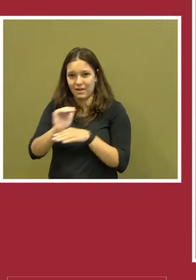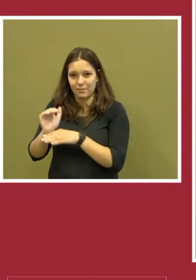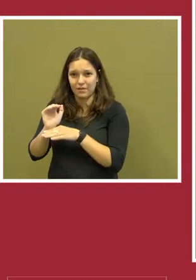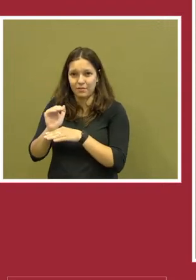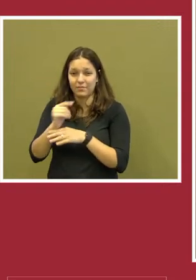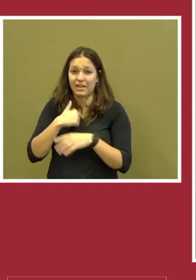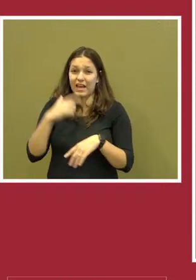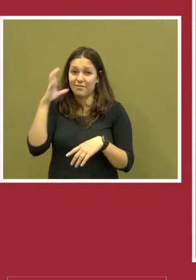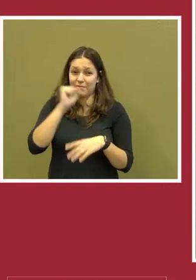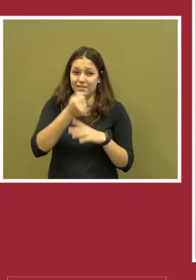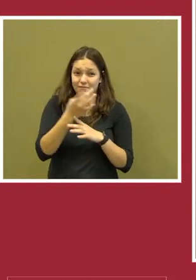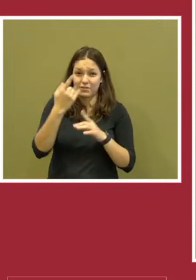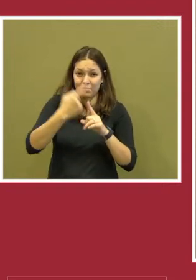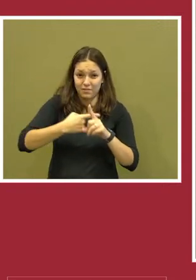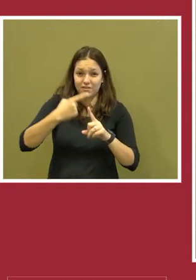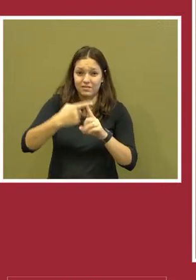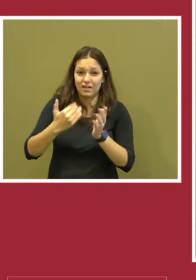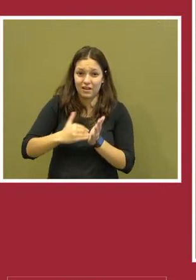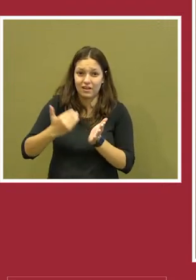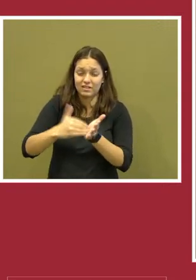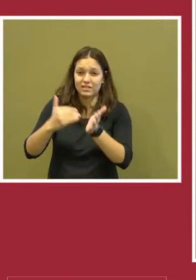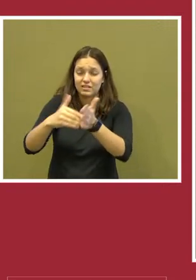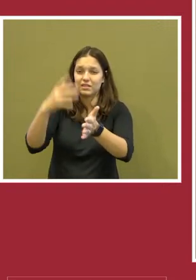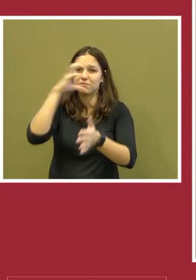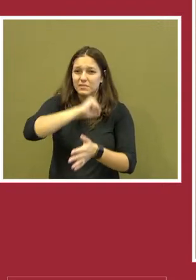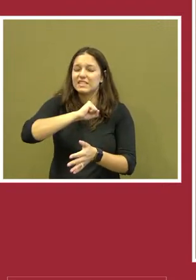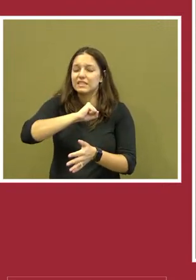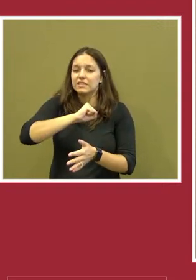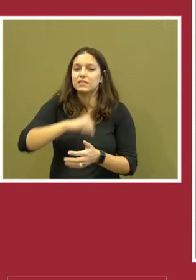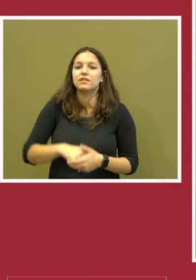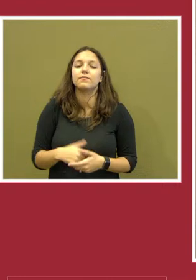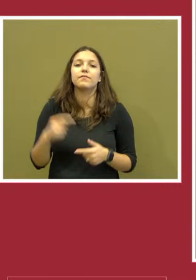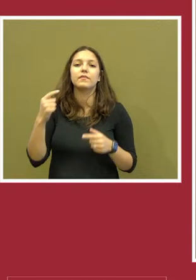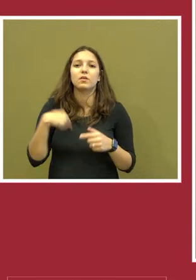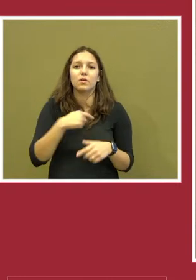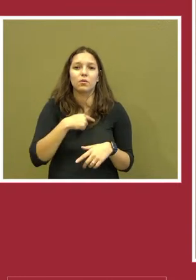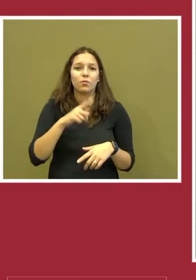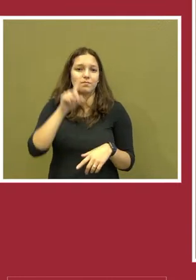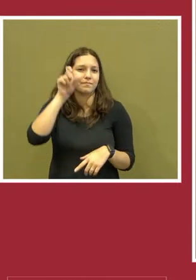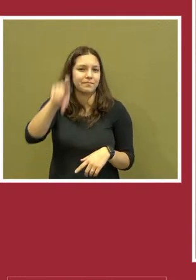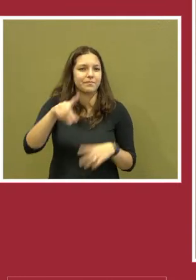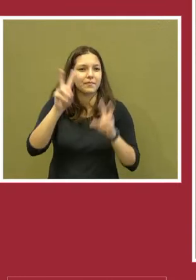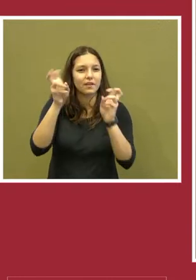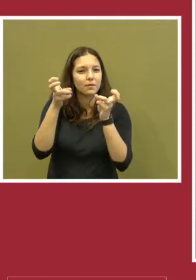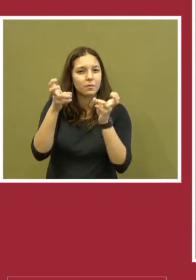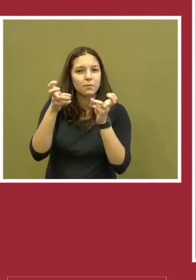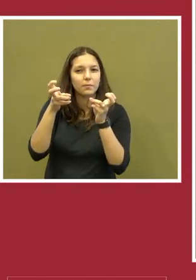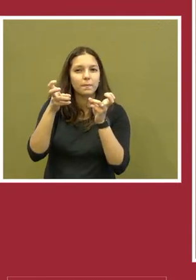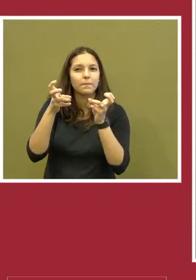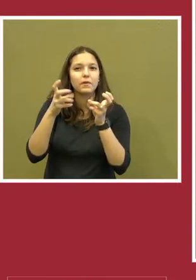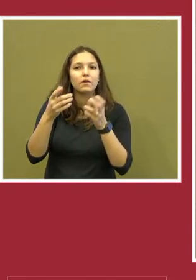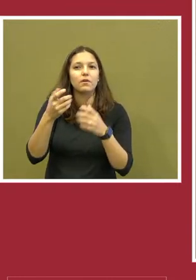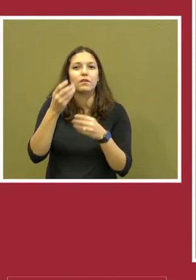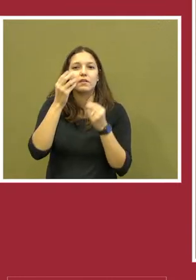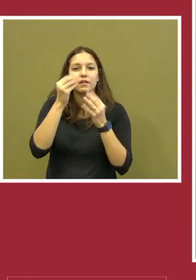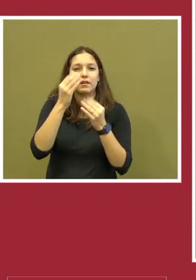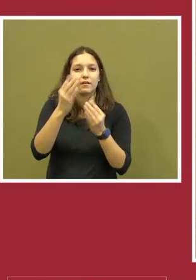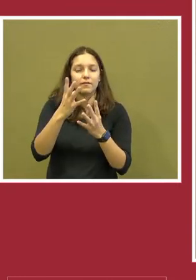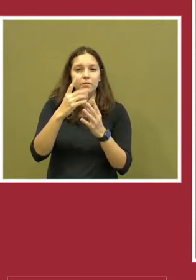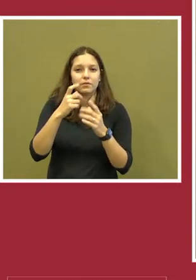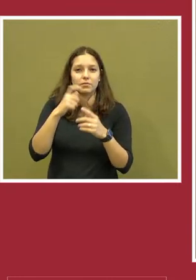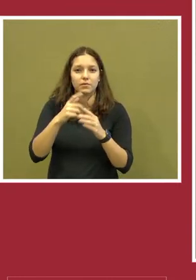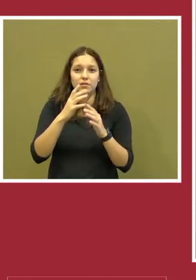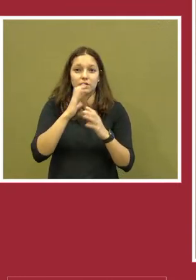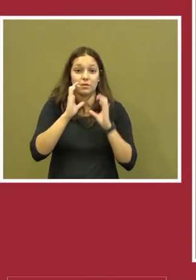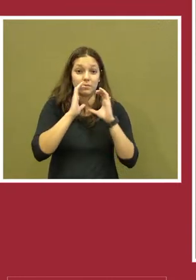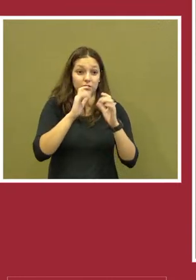couple months in a row trying to do this. When we at Central Oregon Daily News inquire about an issue, we're often told the information will first be communicated